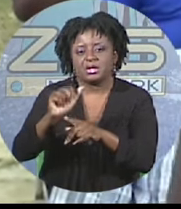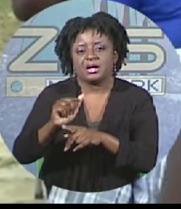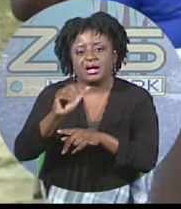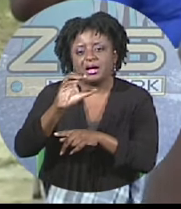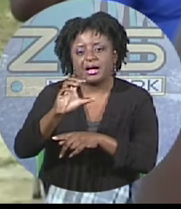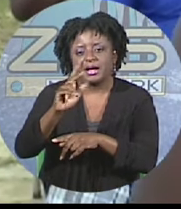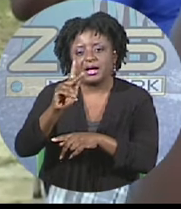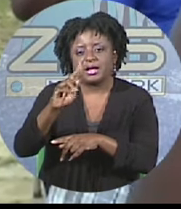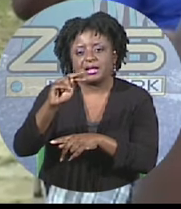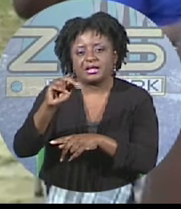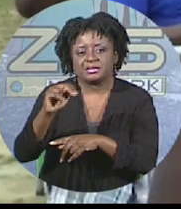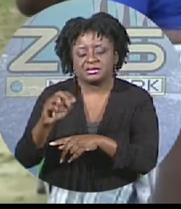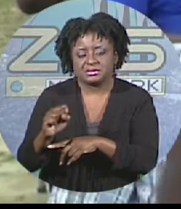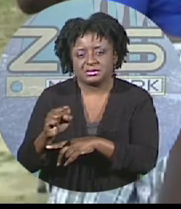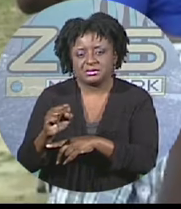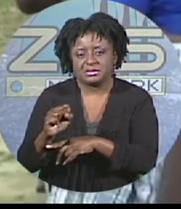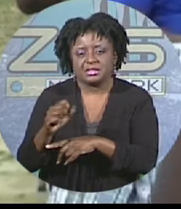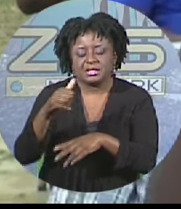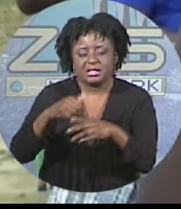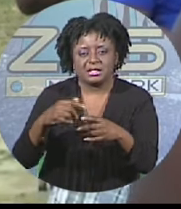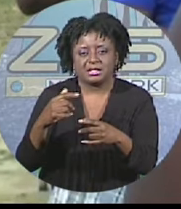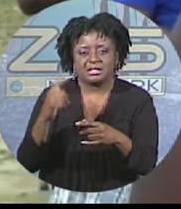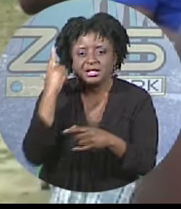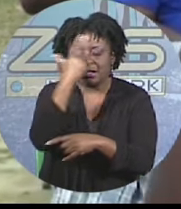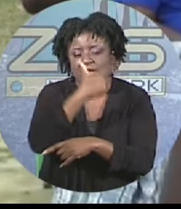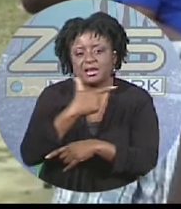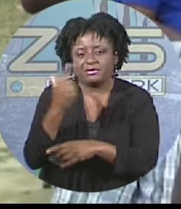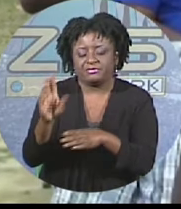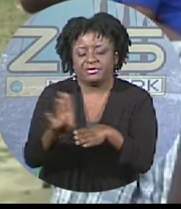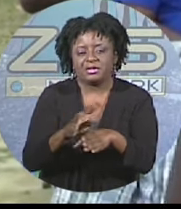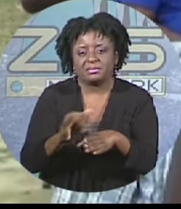Lovely Bay, and end at Salina Point, where a rally will be held